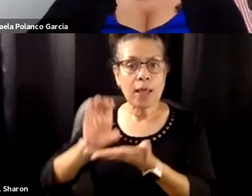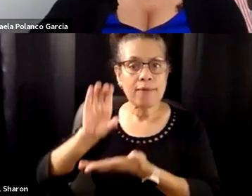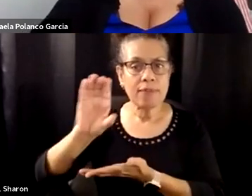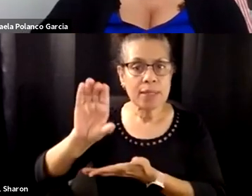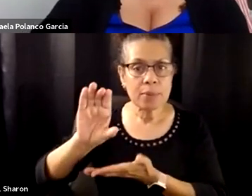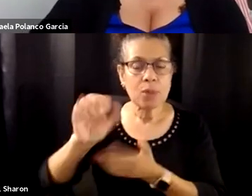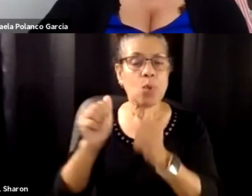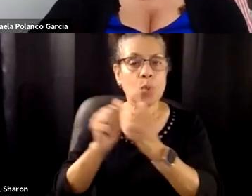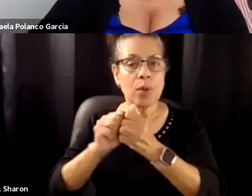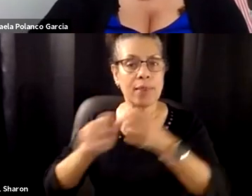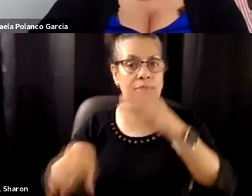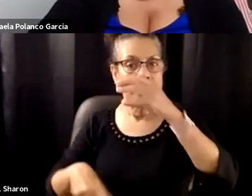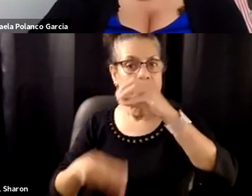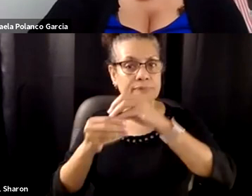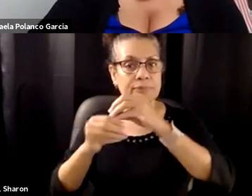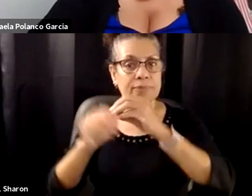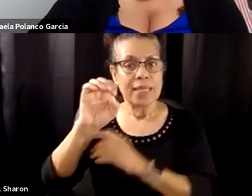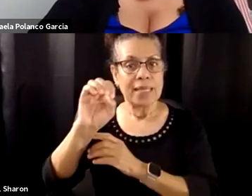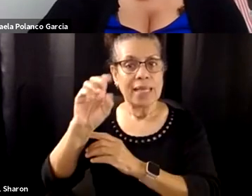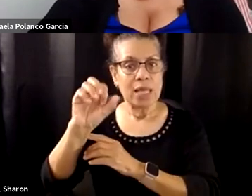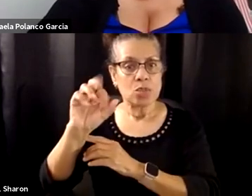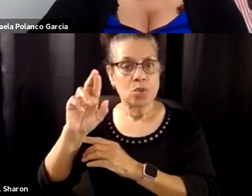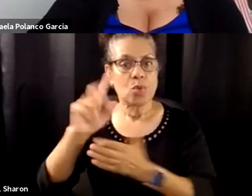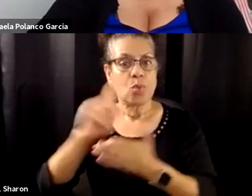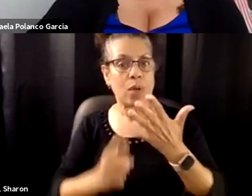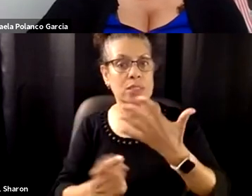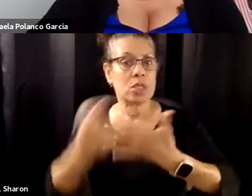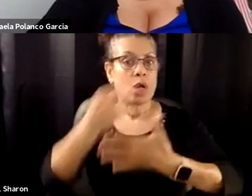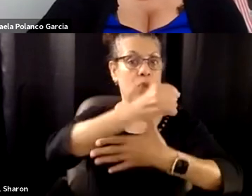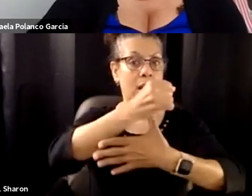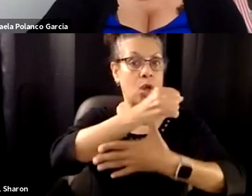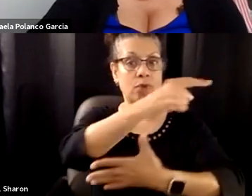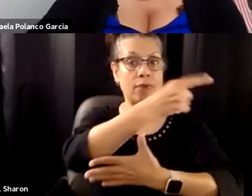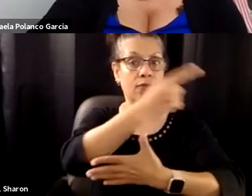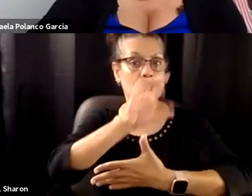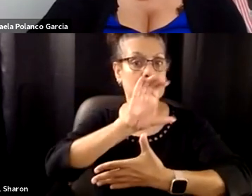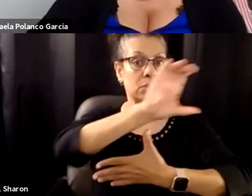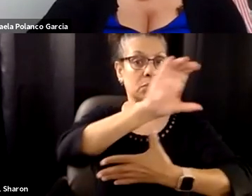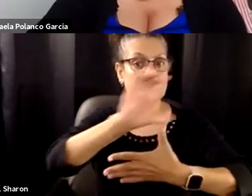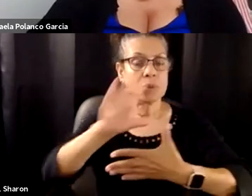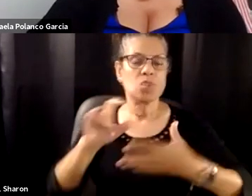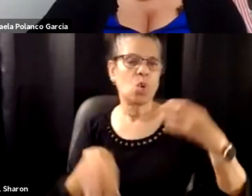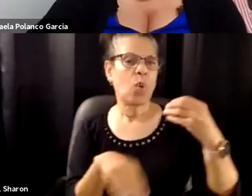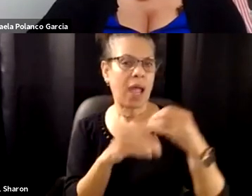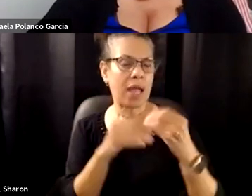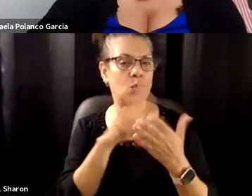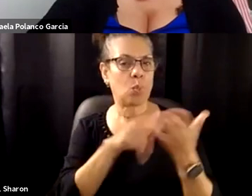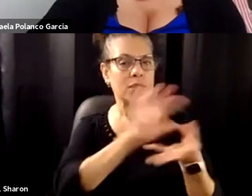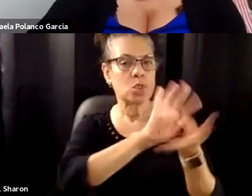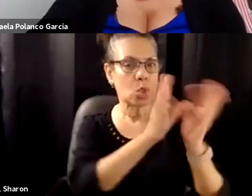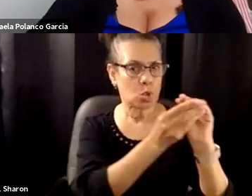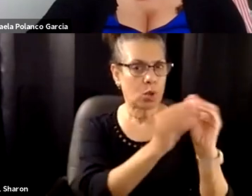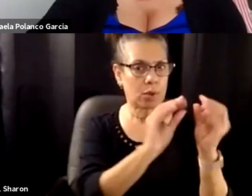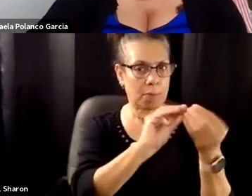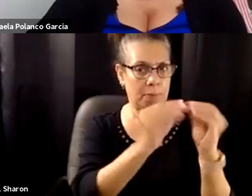esther in particular buckets of priorities so that's just a recommendation that i have and then the other